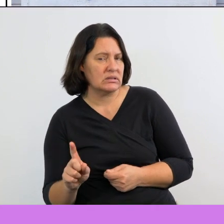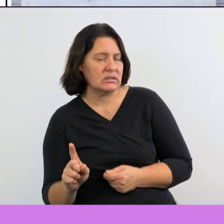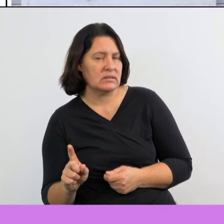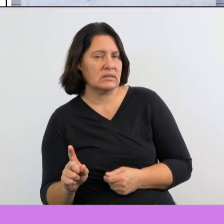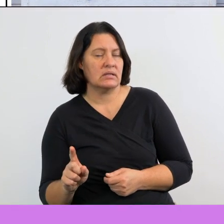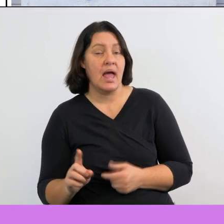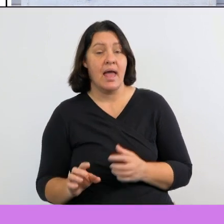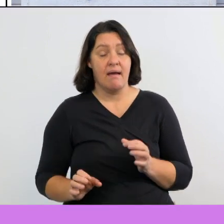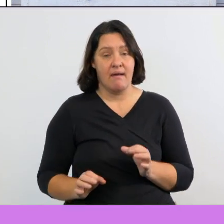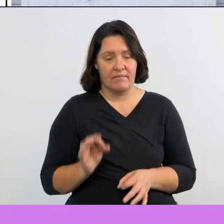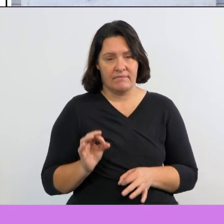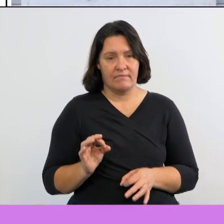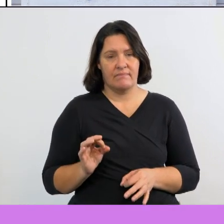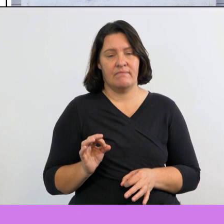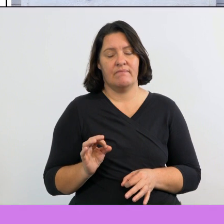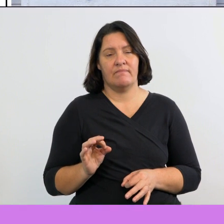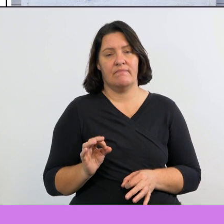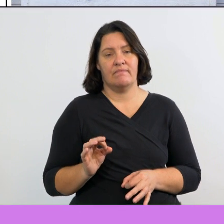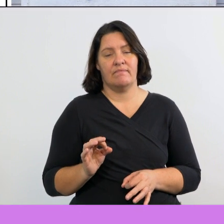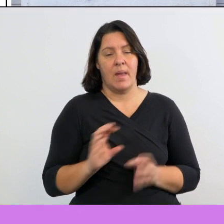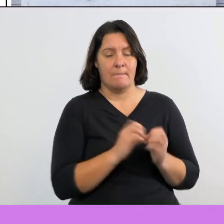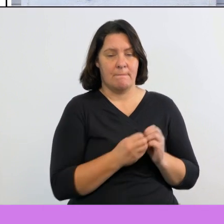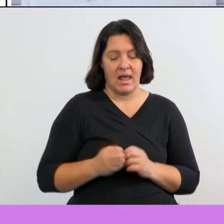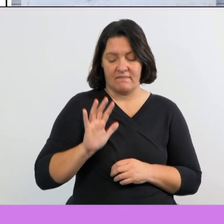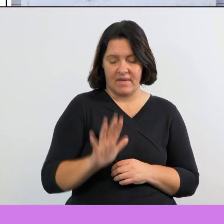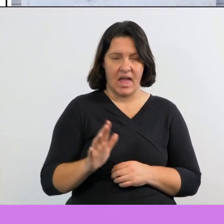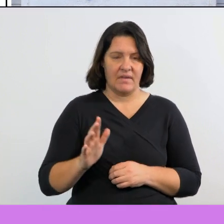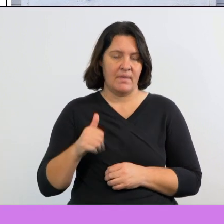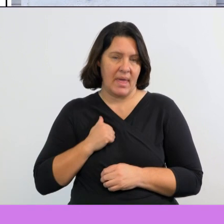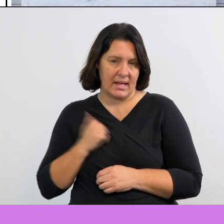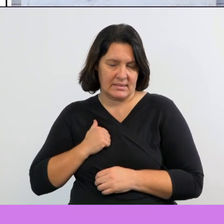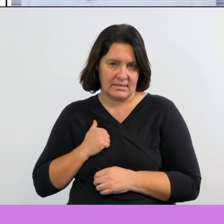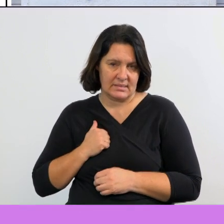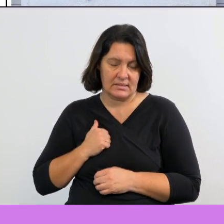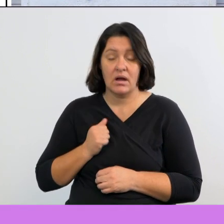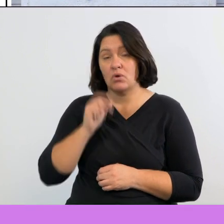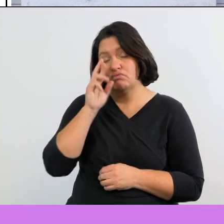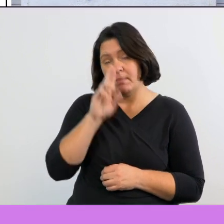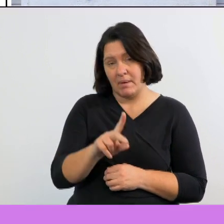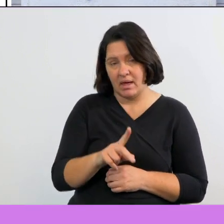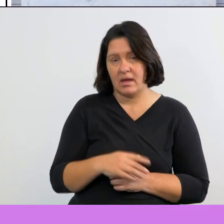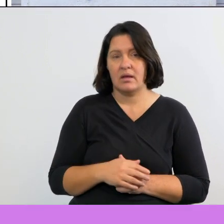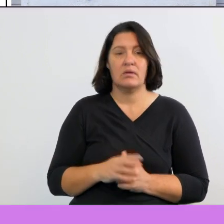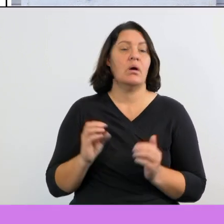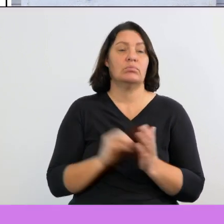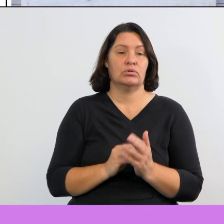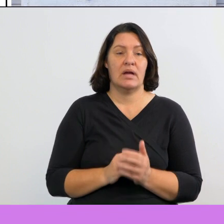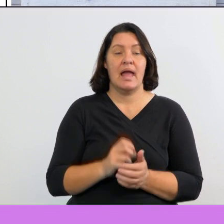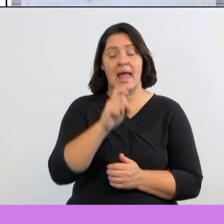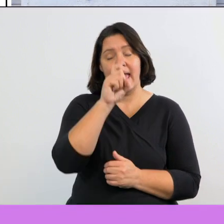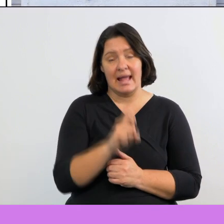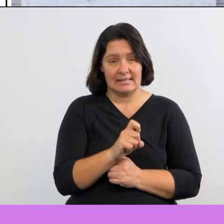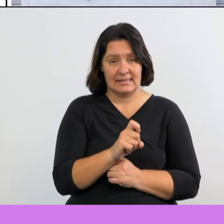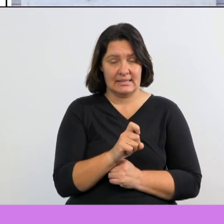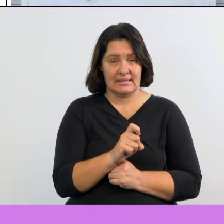be, right, if she will, for the making of 5 of these bags. Now remember, I'm going to write it here,